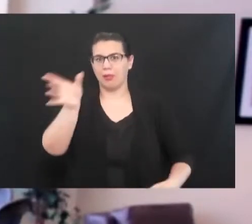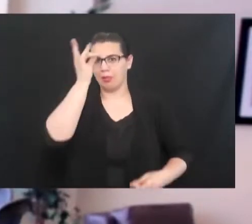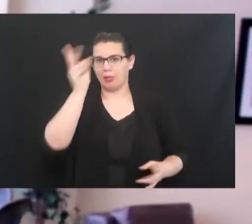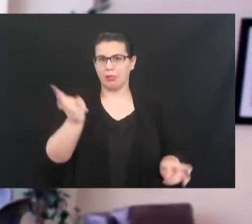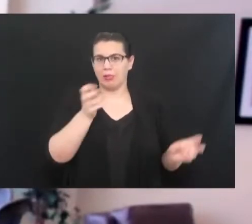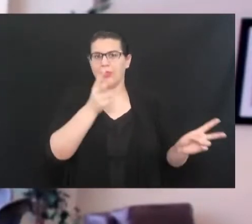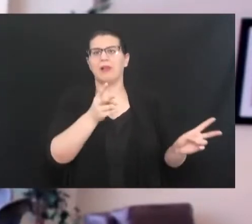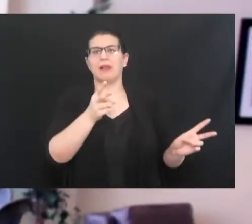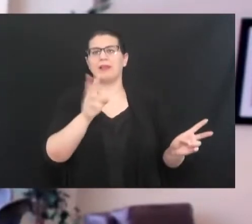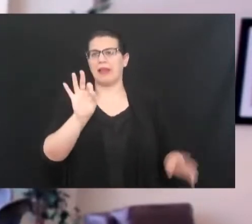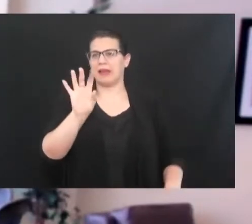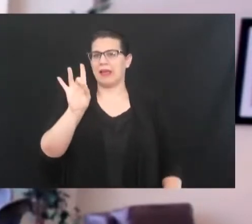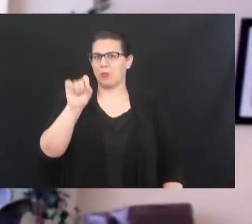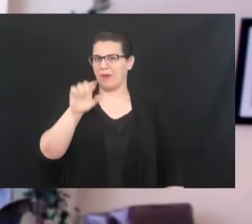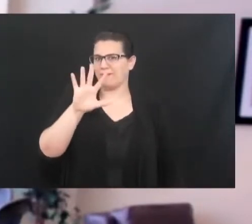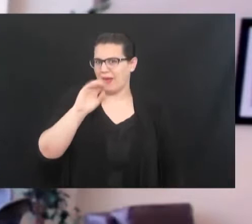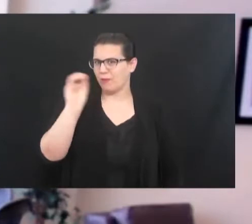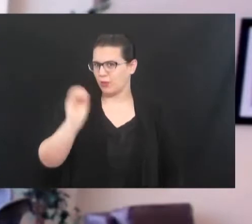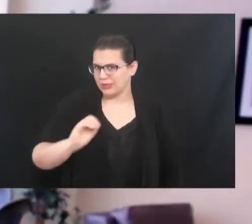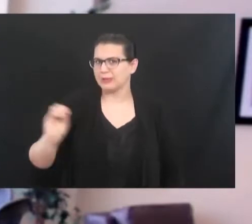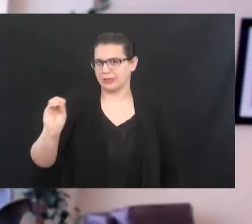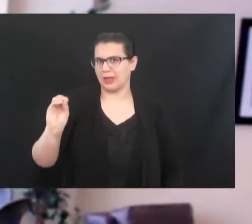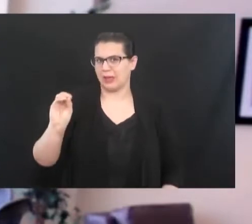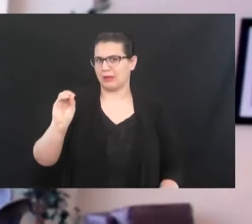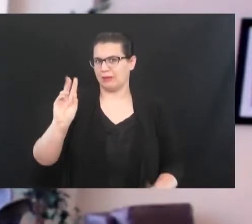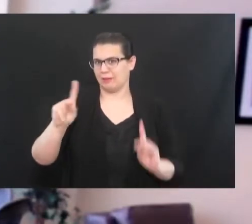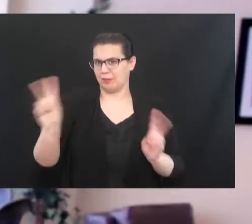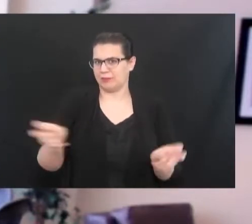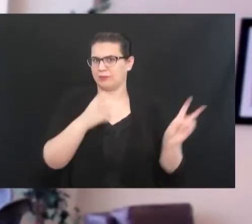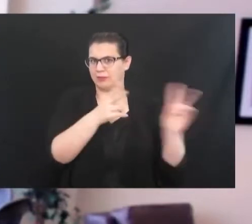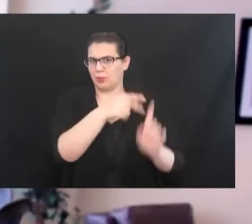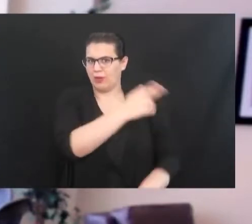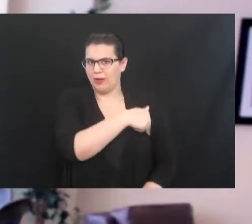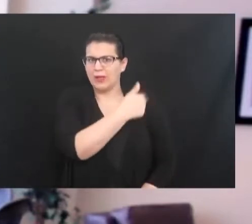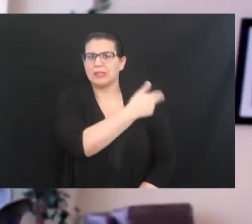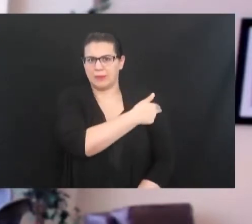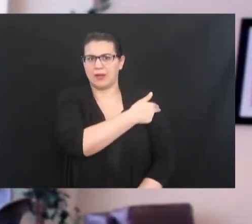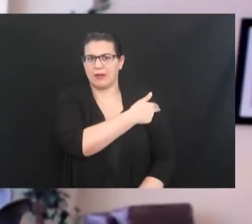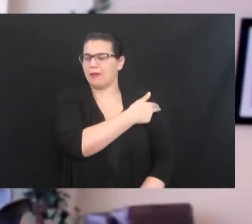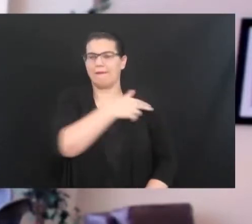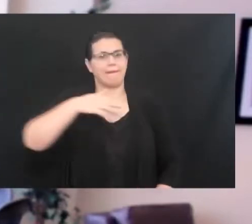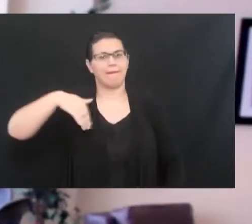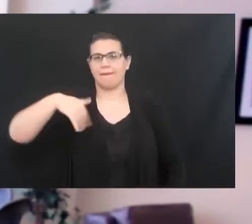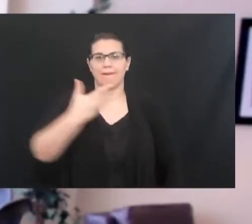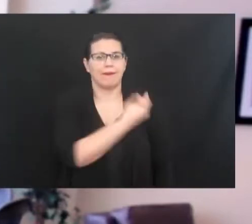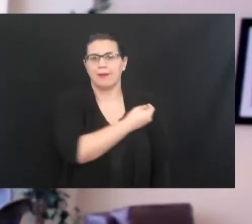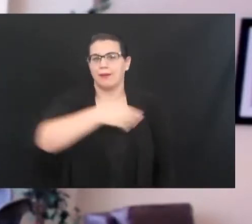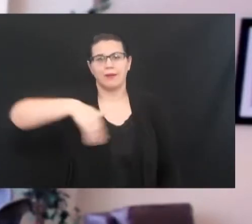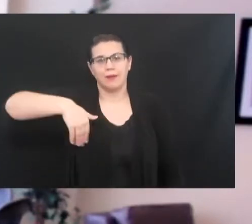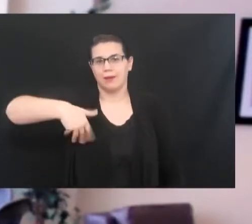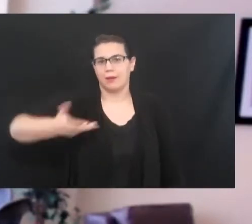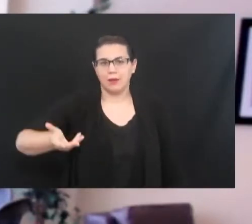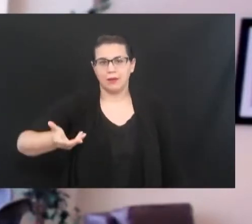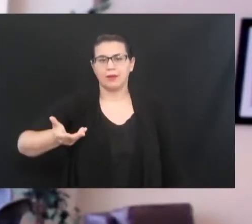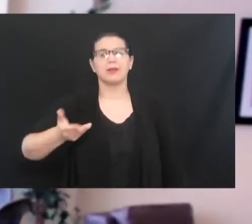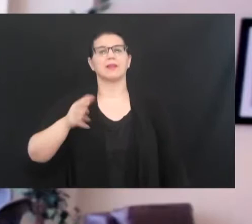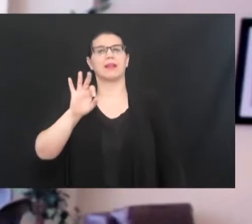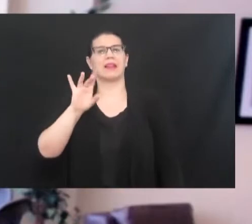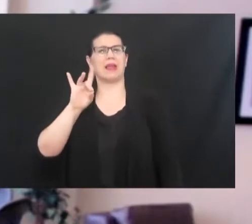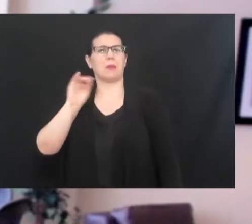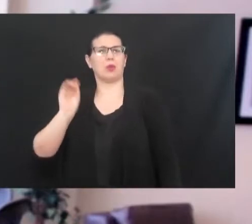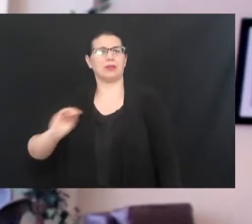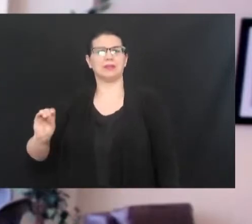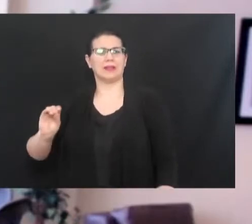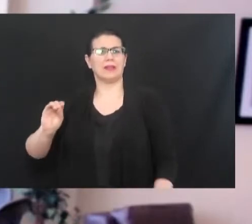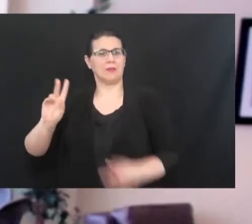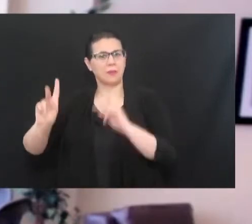98.5% or so of people hospitalized are unvaccinated, and over 99% of people dying are